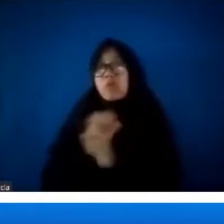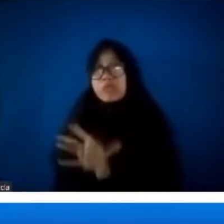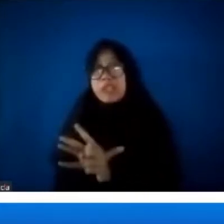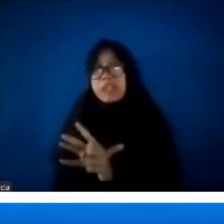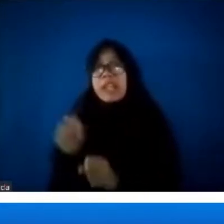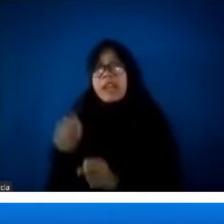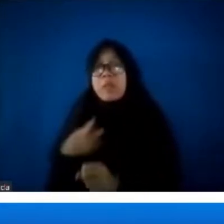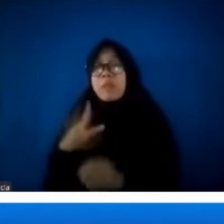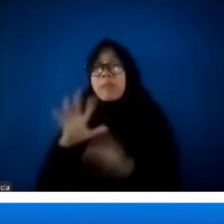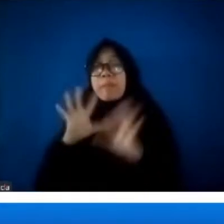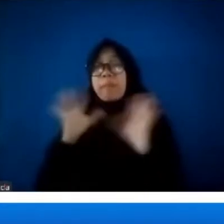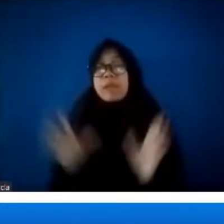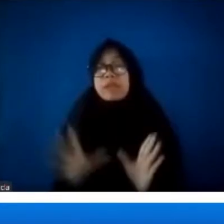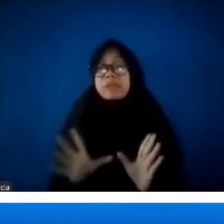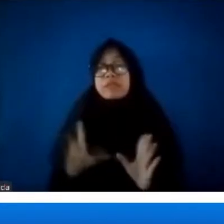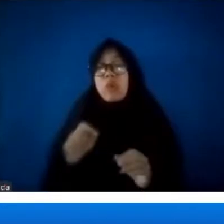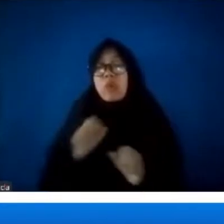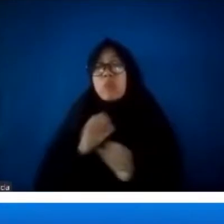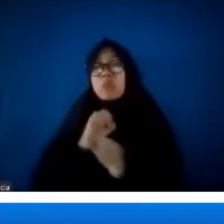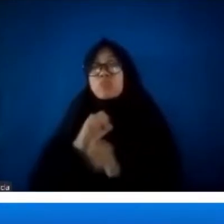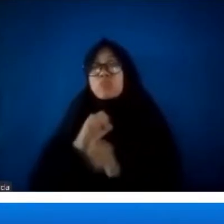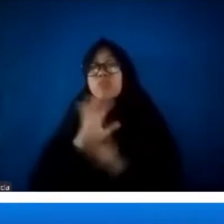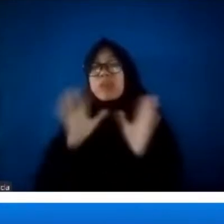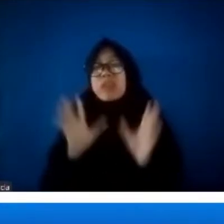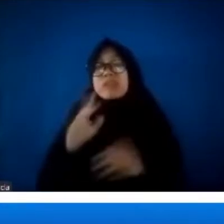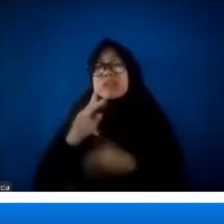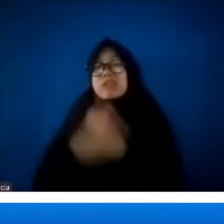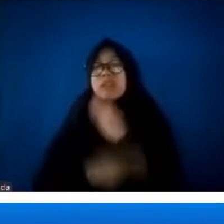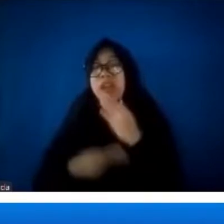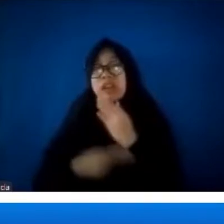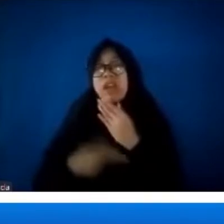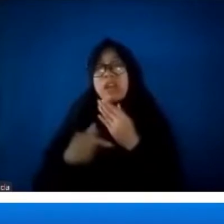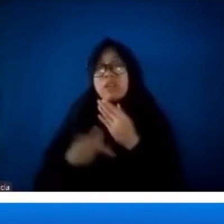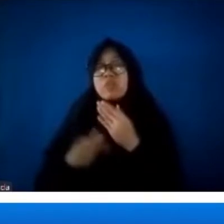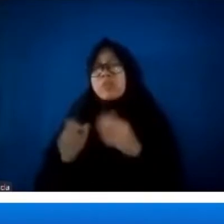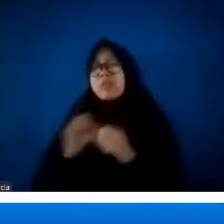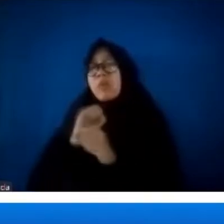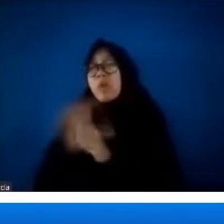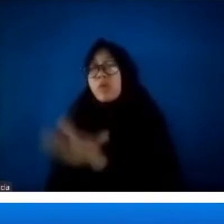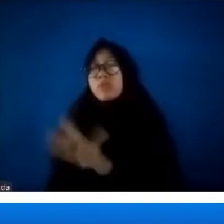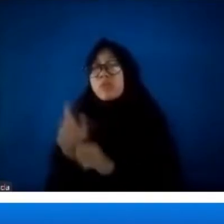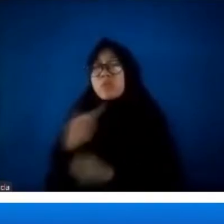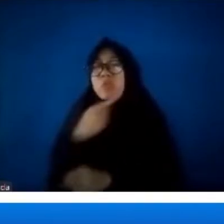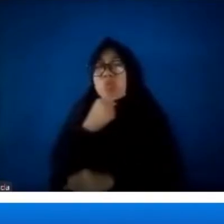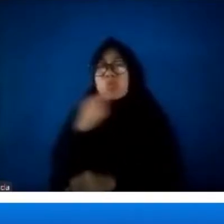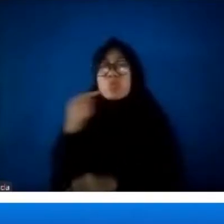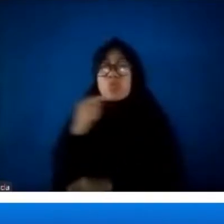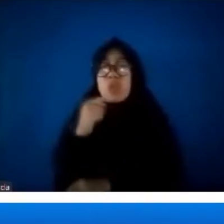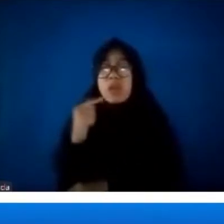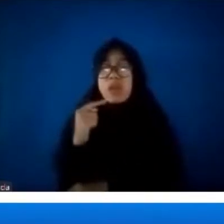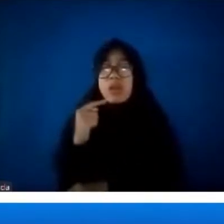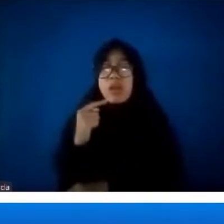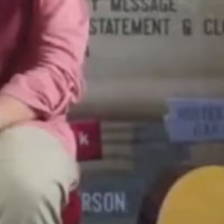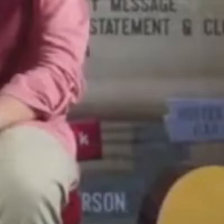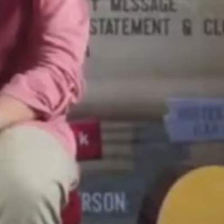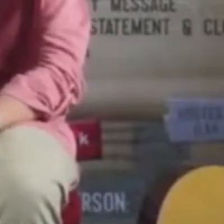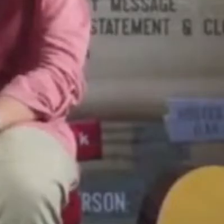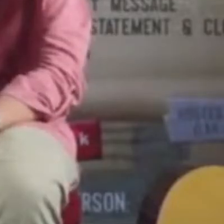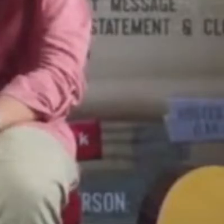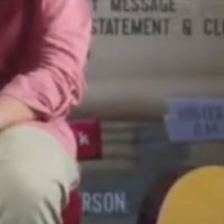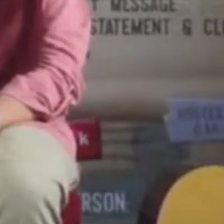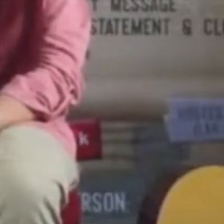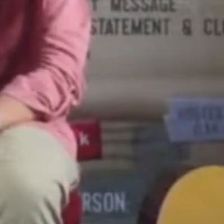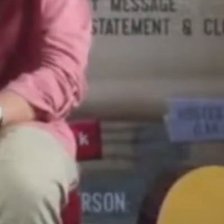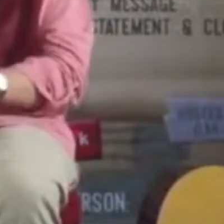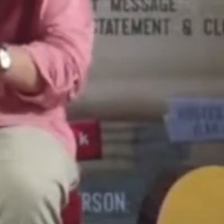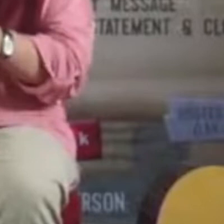pandemic as a pretext to reduce the quality of democracy, the quality of freedom, including freedom of expression. Bahwa